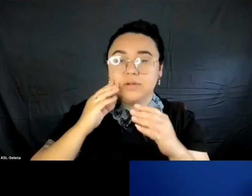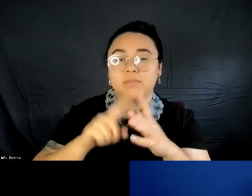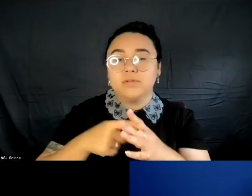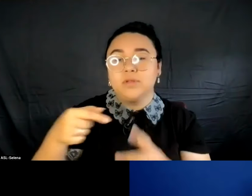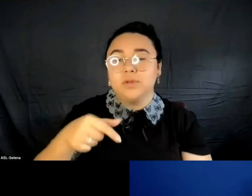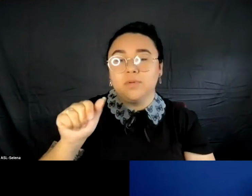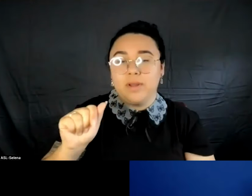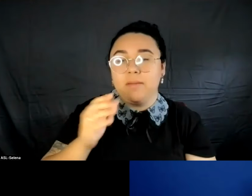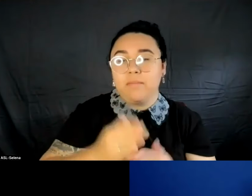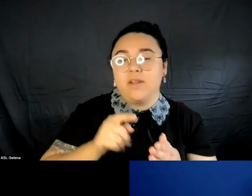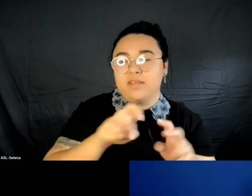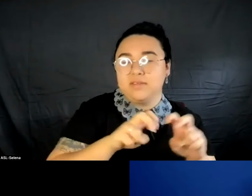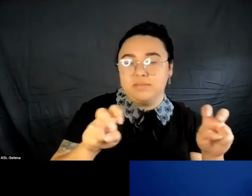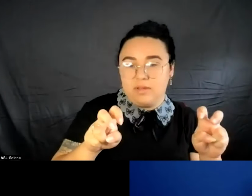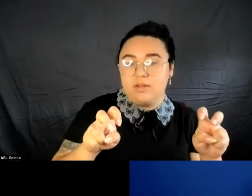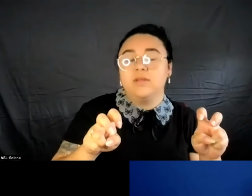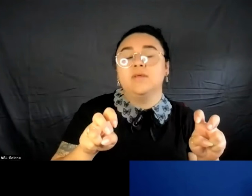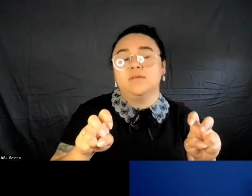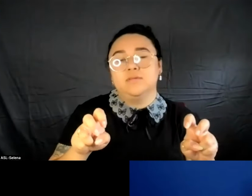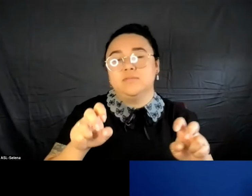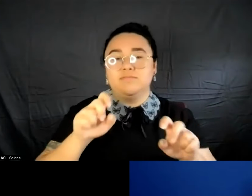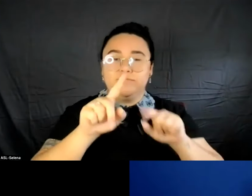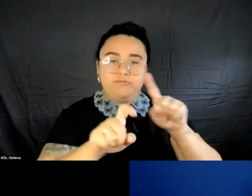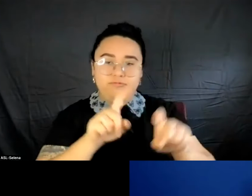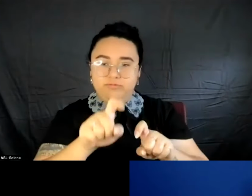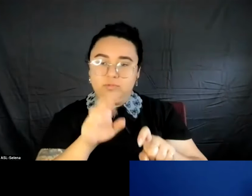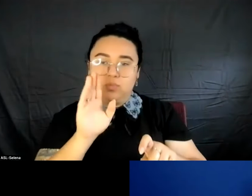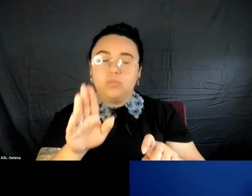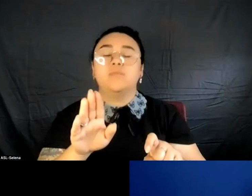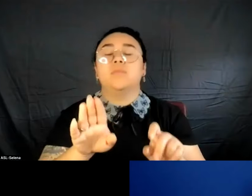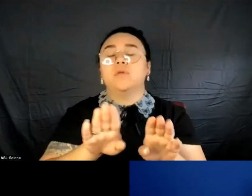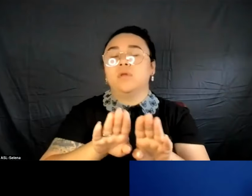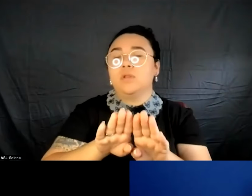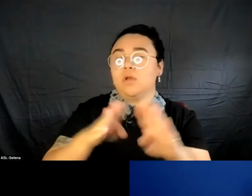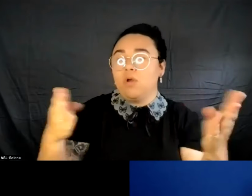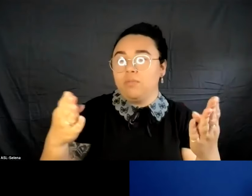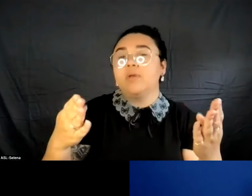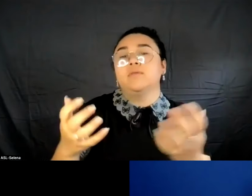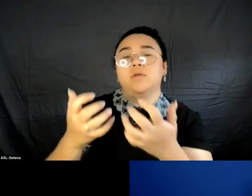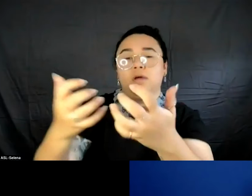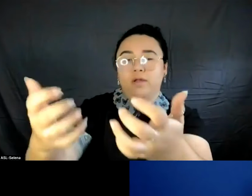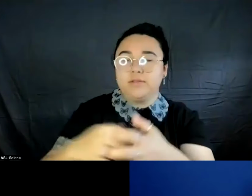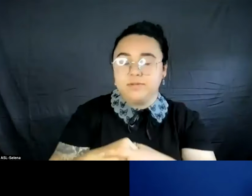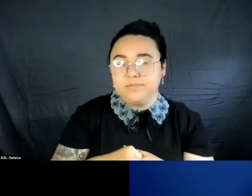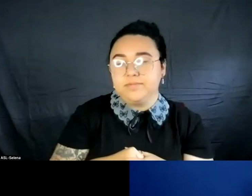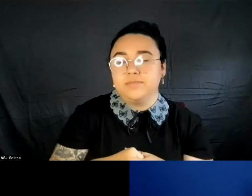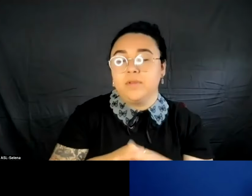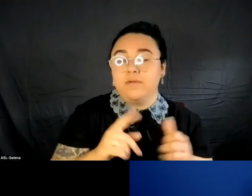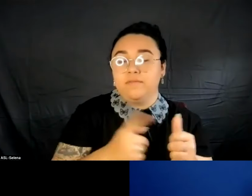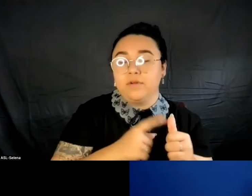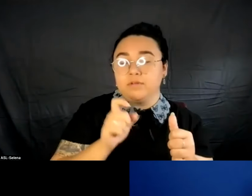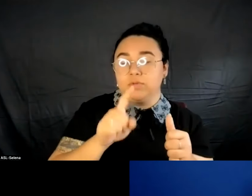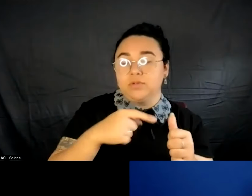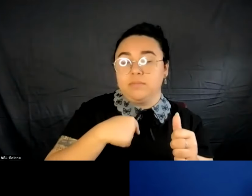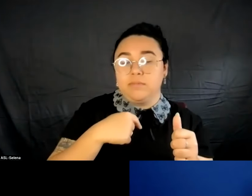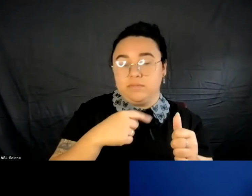of our panel with a few questions, and then we'll open it up to questions from the audience. So first question I wanted to